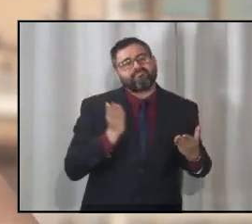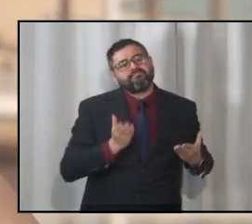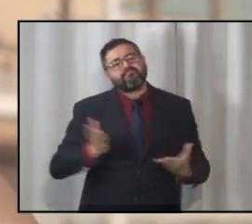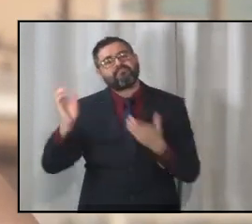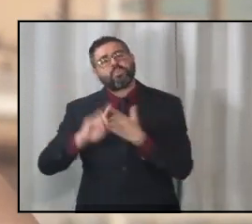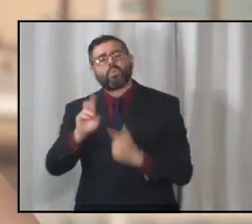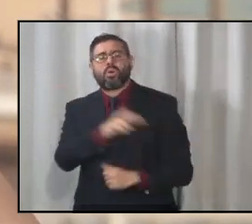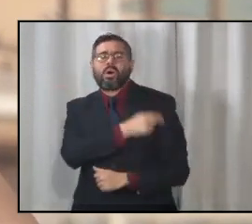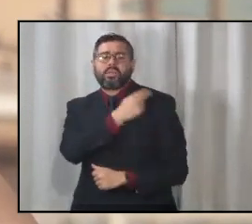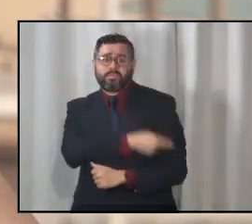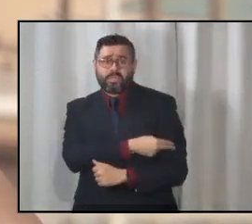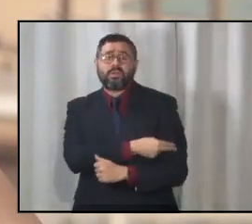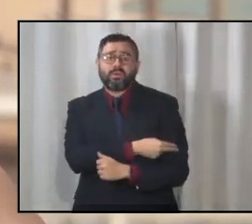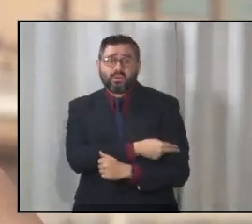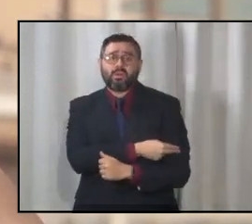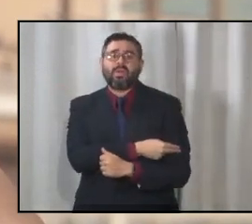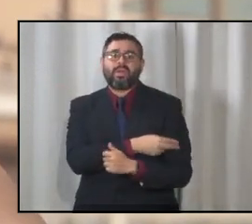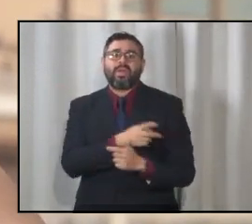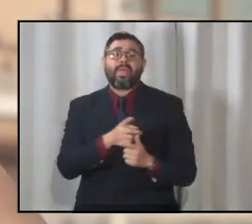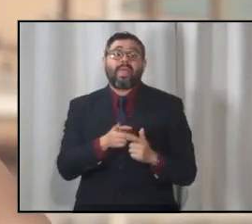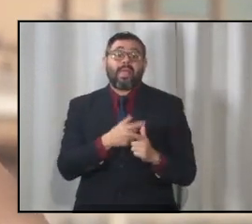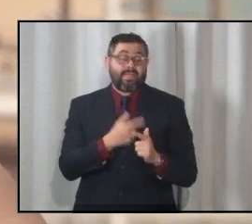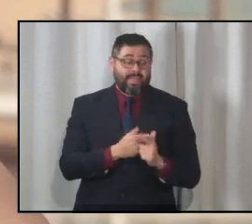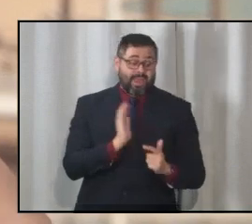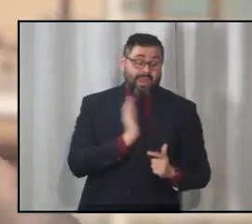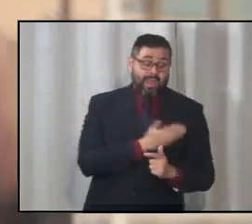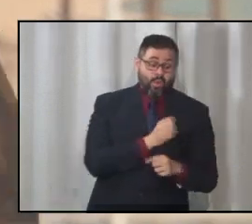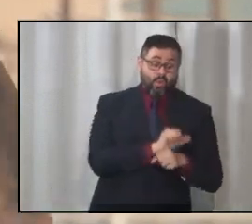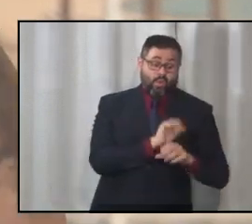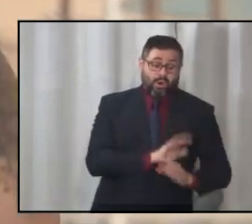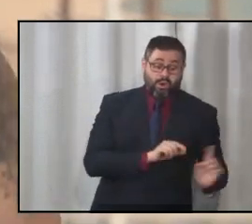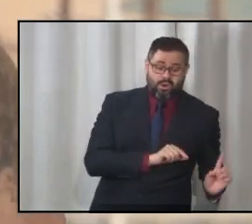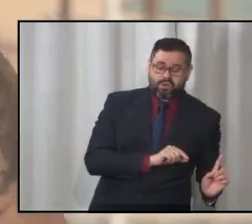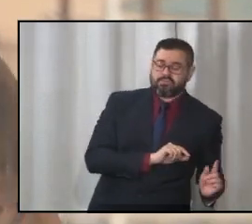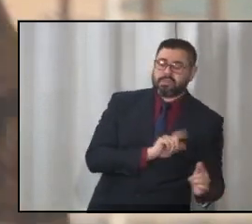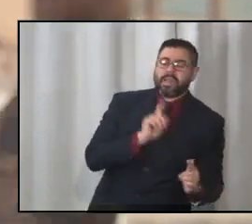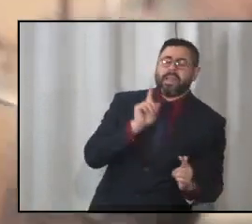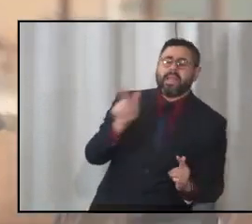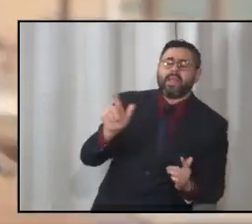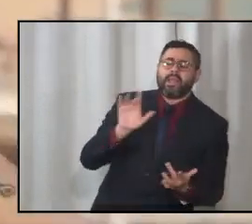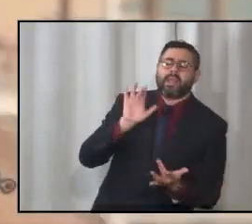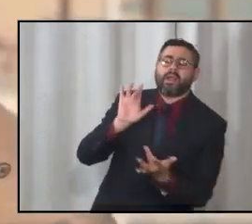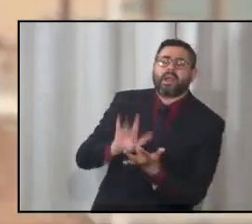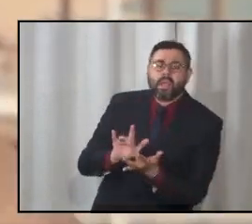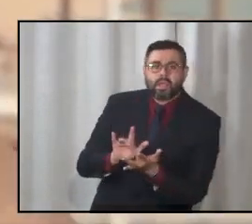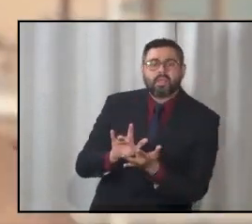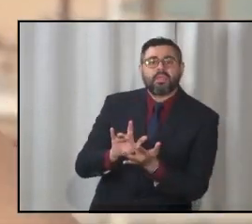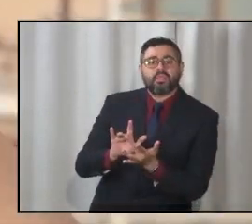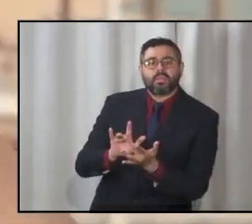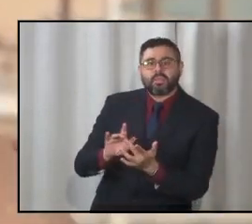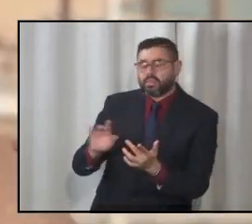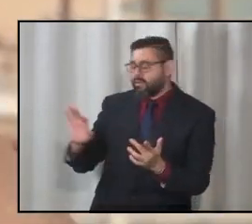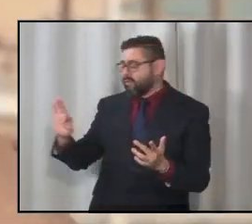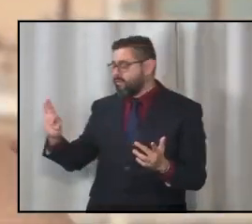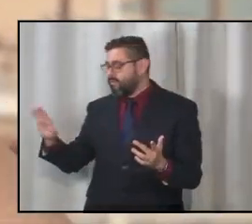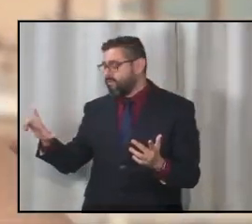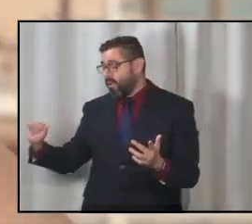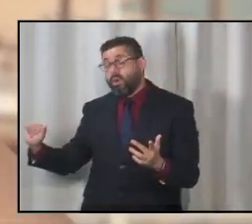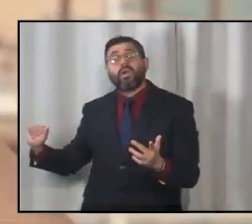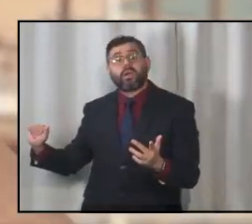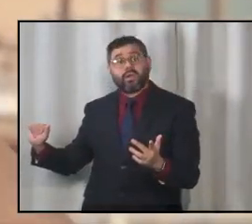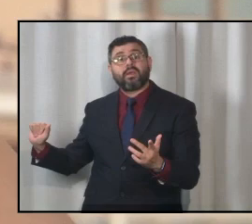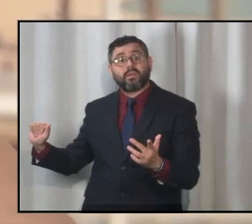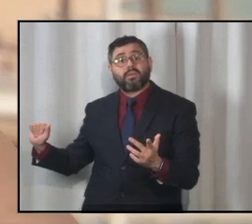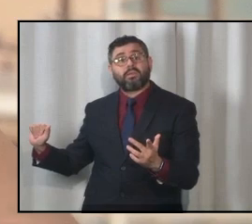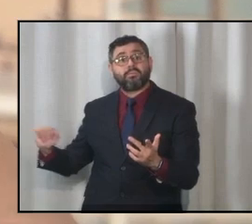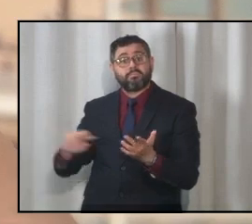was okay. But then our outreach worker actually followed up with him. We were able to find out that he had family in Florida. The family wanted him to come back to Florida. We got